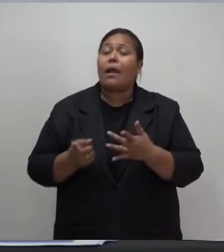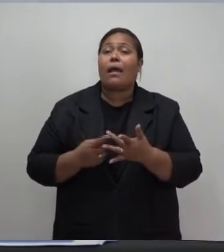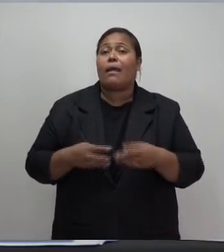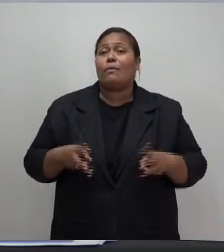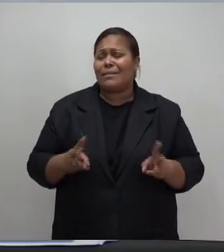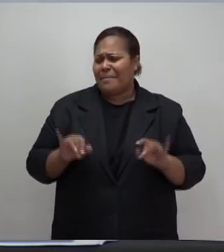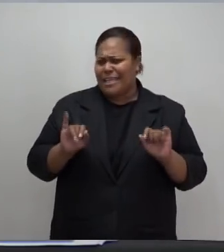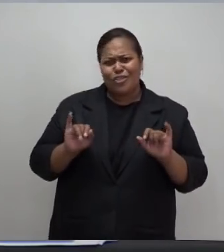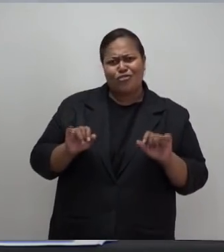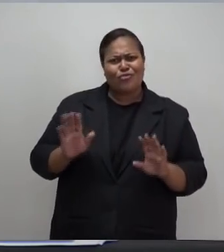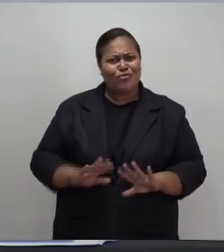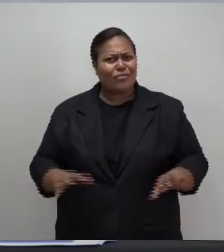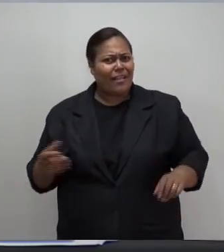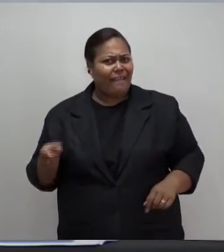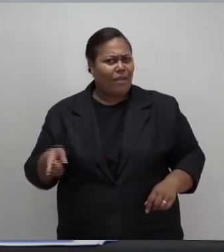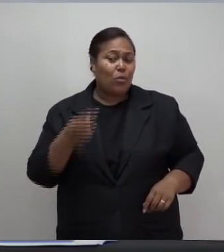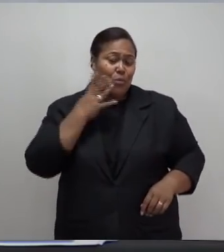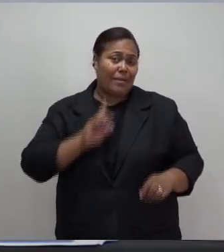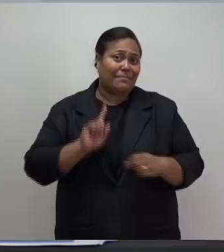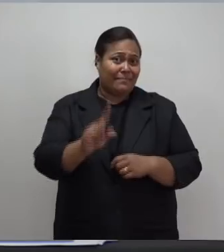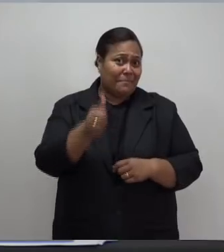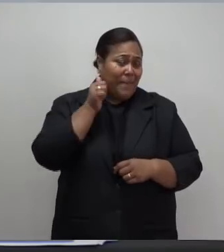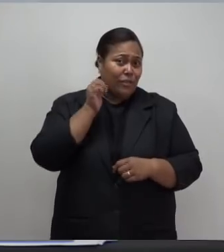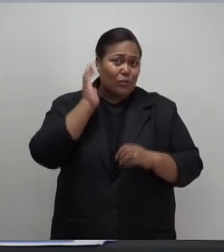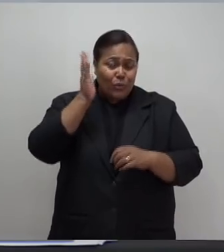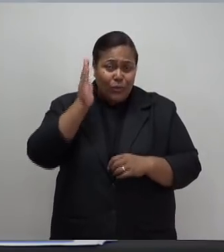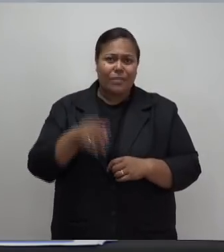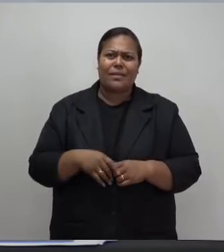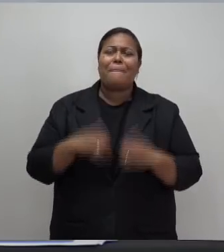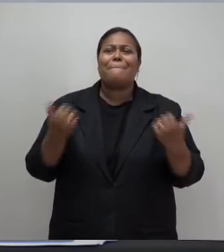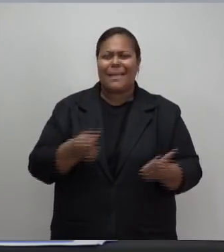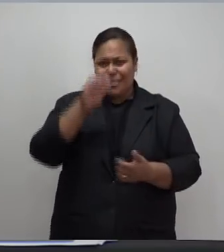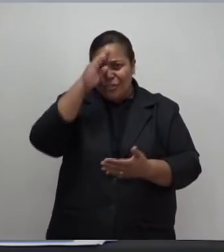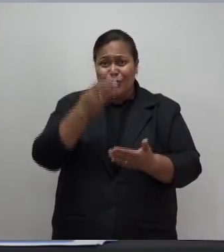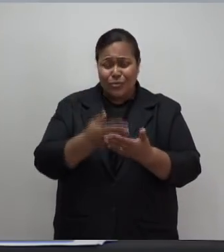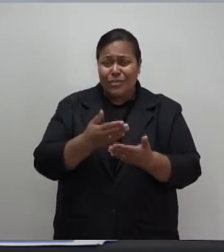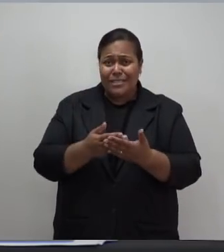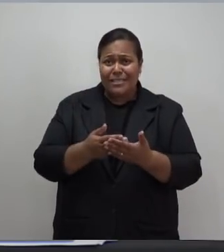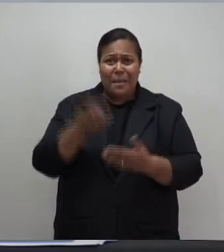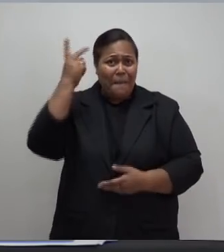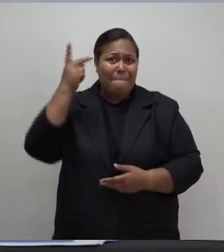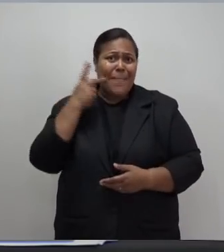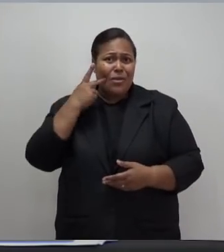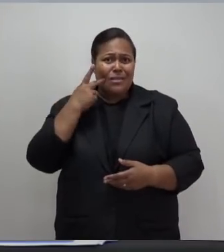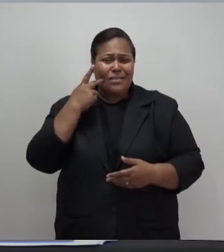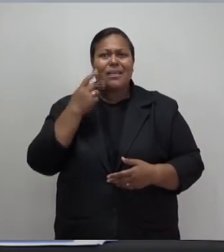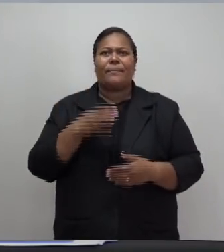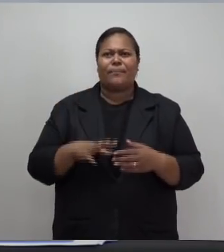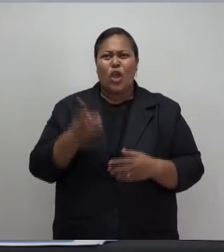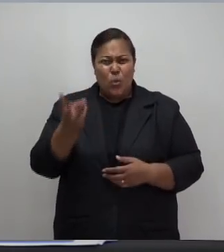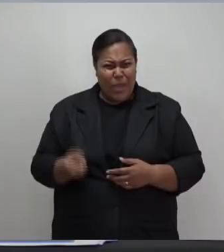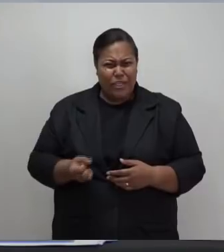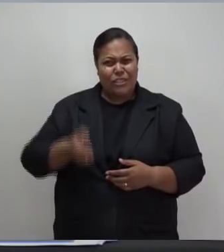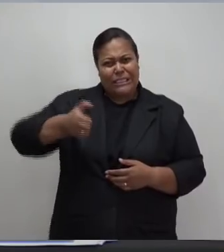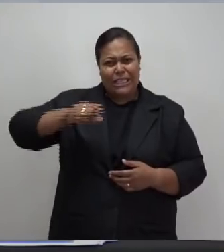might have when they report to school. We have a lot of students whose parents earn below 16,000 annually who are